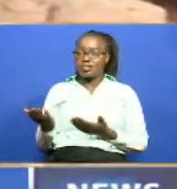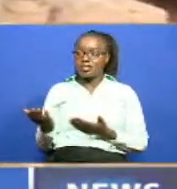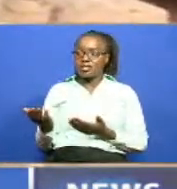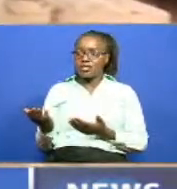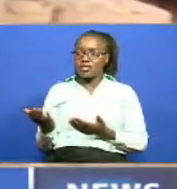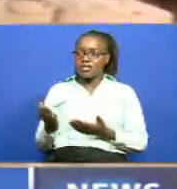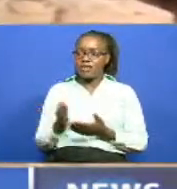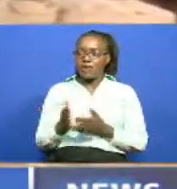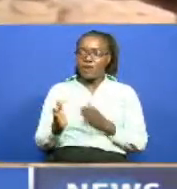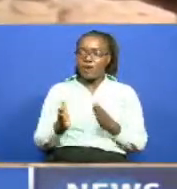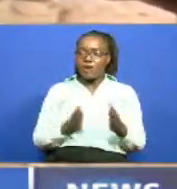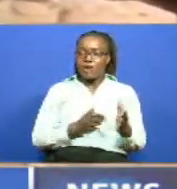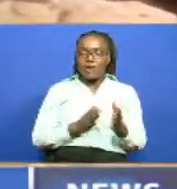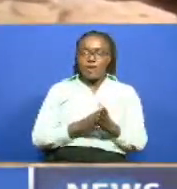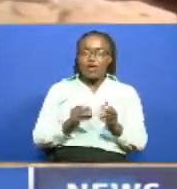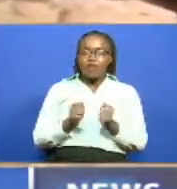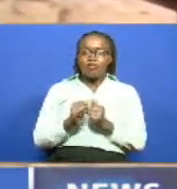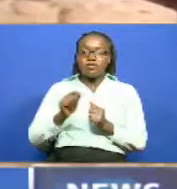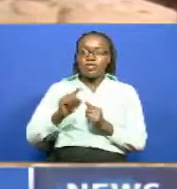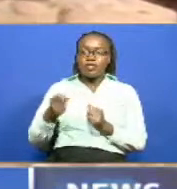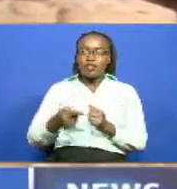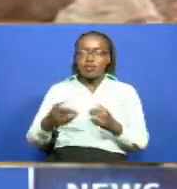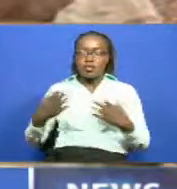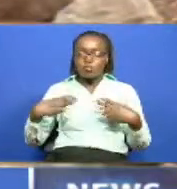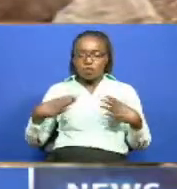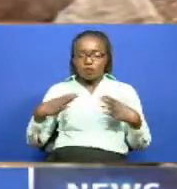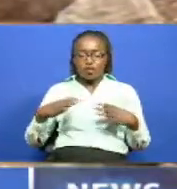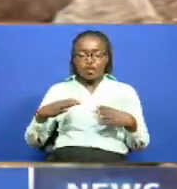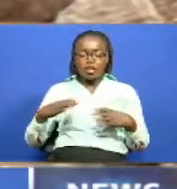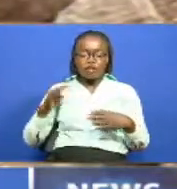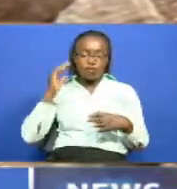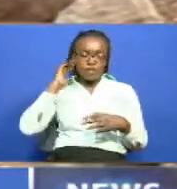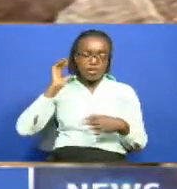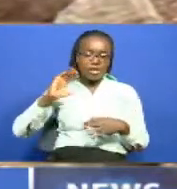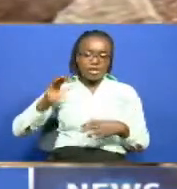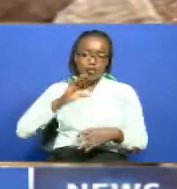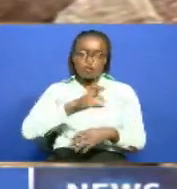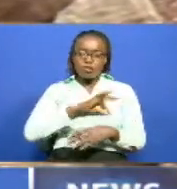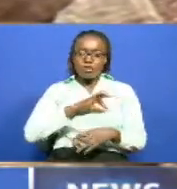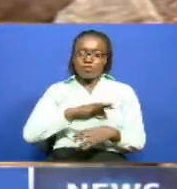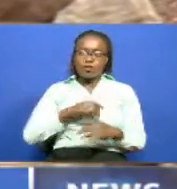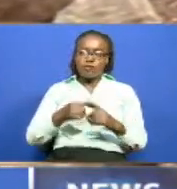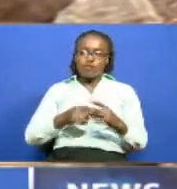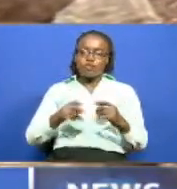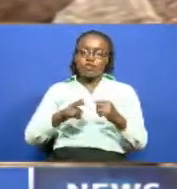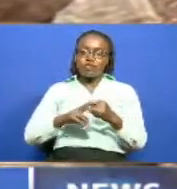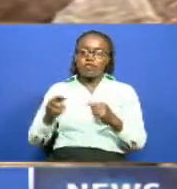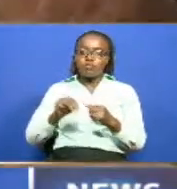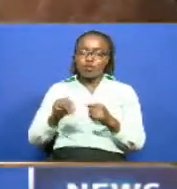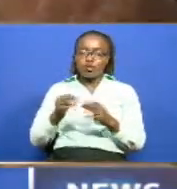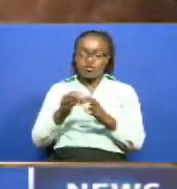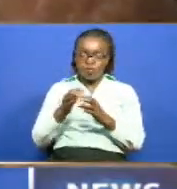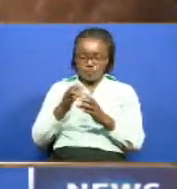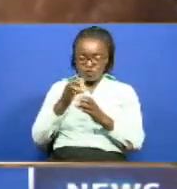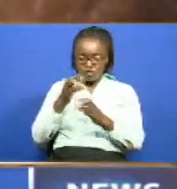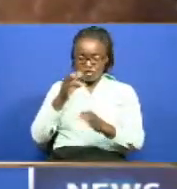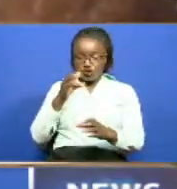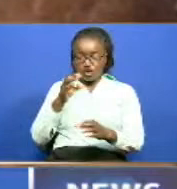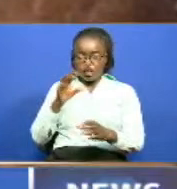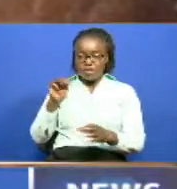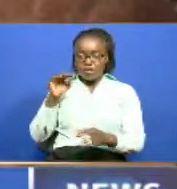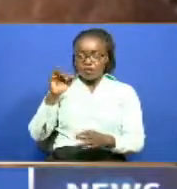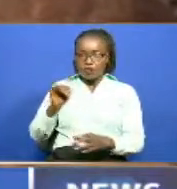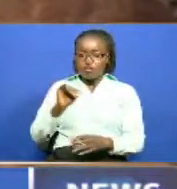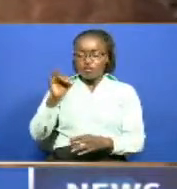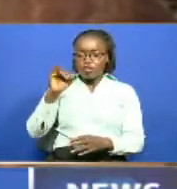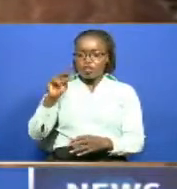meantime, over 16,000 residents of Morangi County are set to benefit from a 7 million shilling borehole at Mjini Primary School that